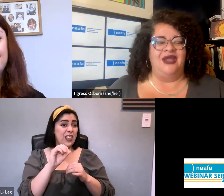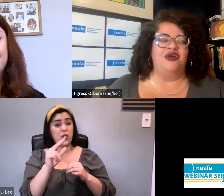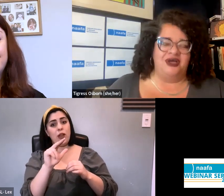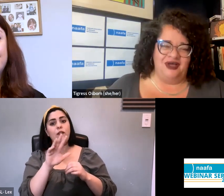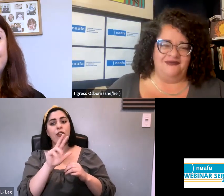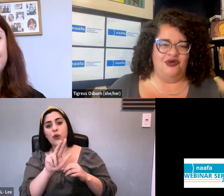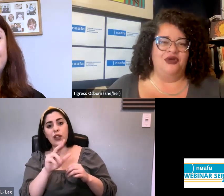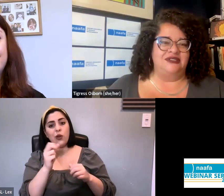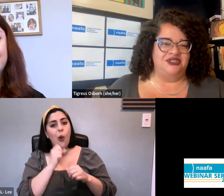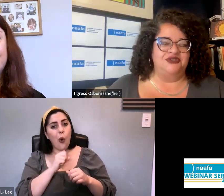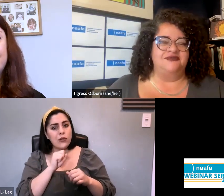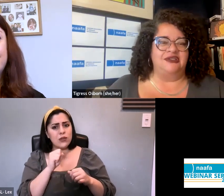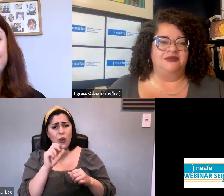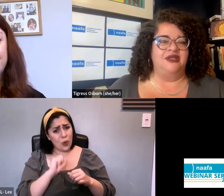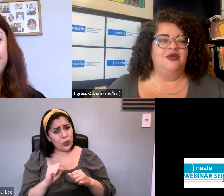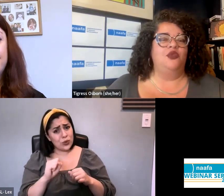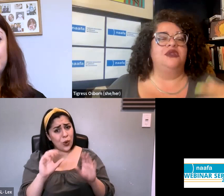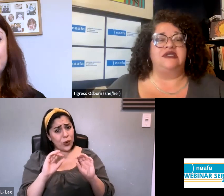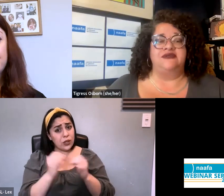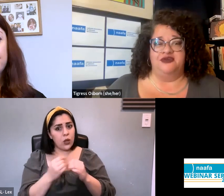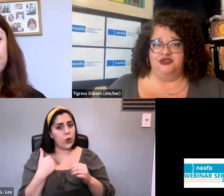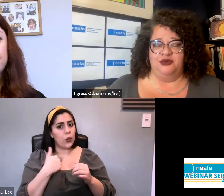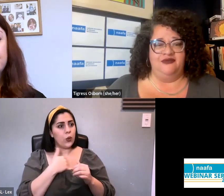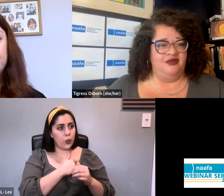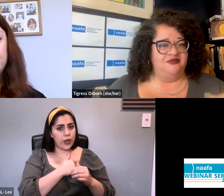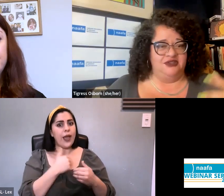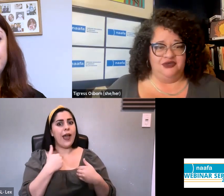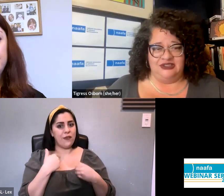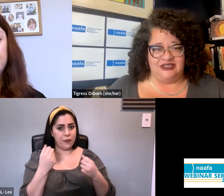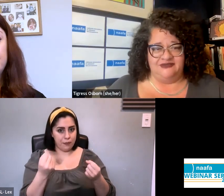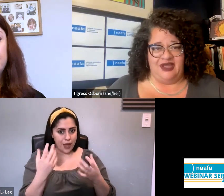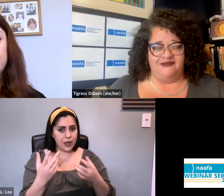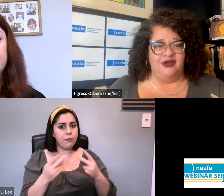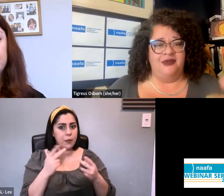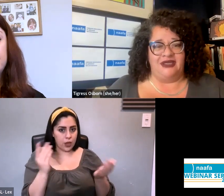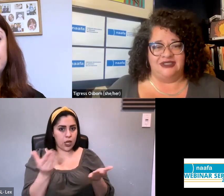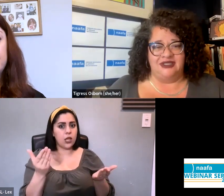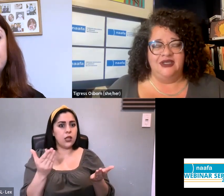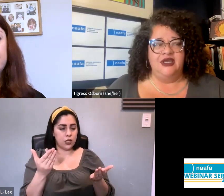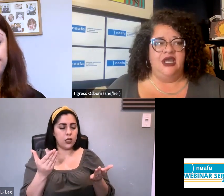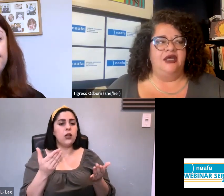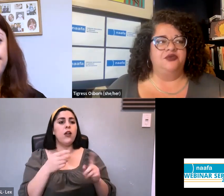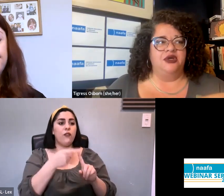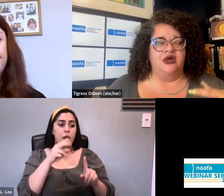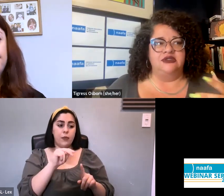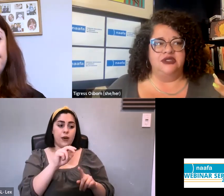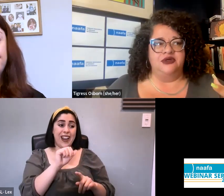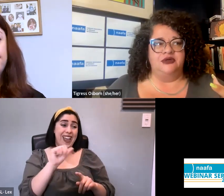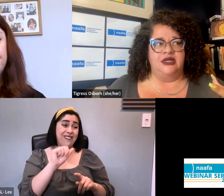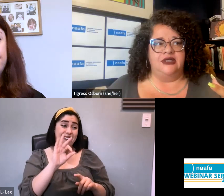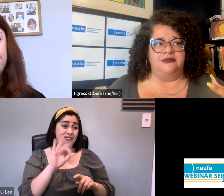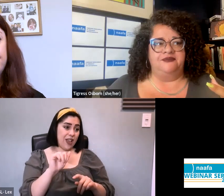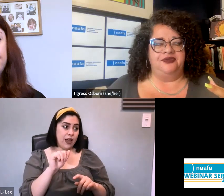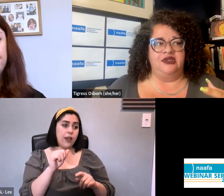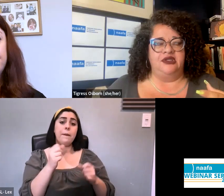we're at an era of our organizational development where lots of folks who were involved in the early days of NAFA are passing. And we're